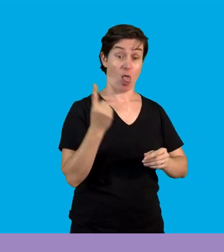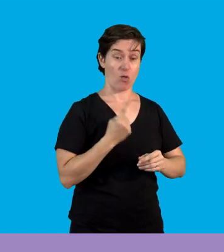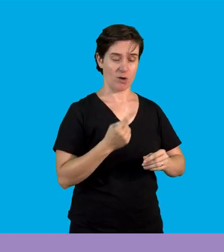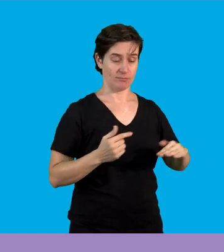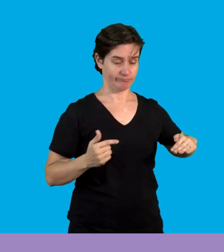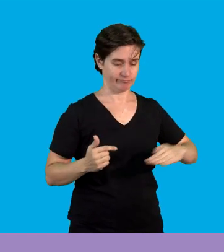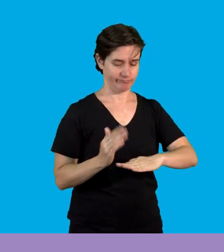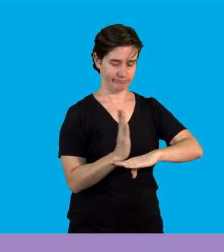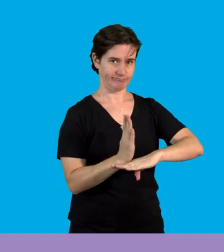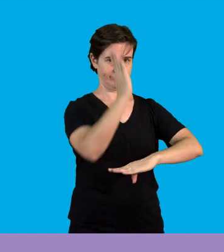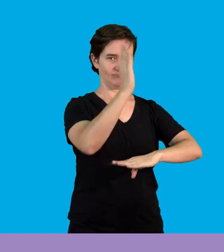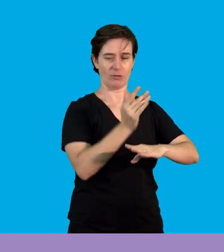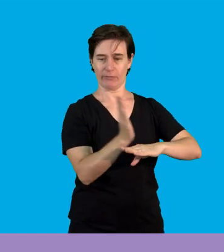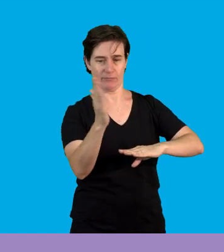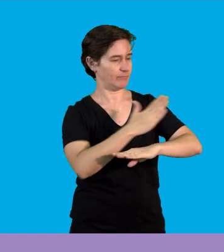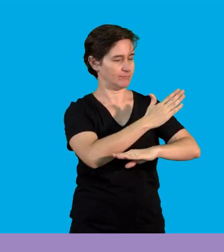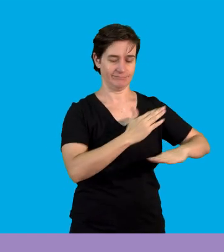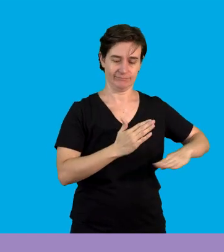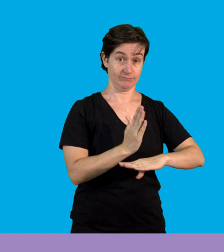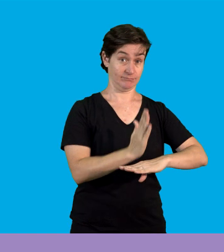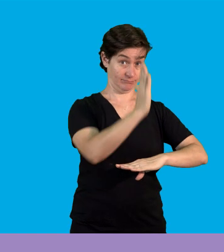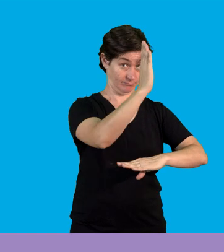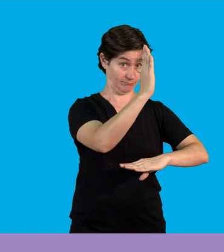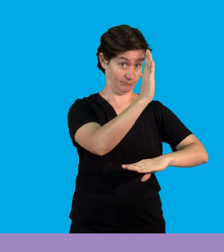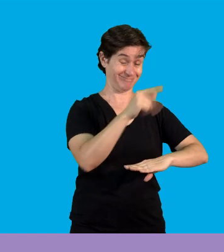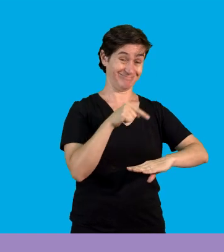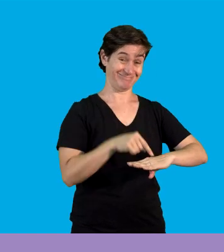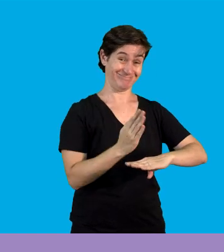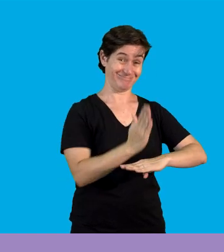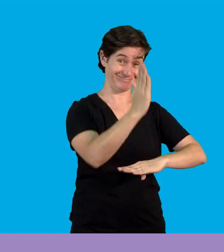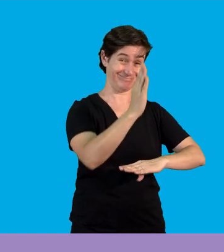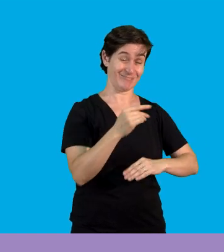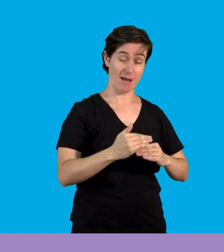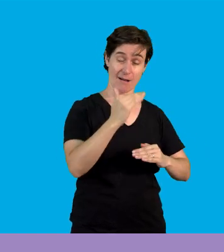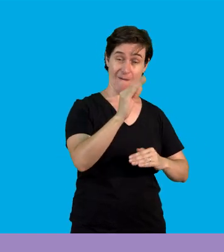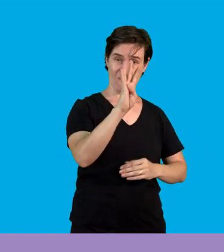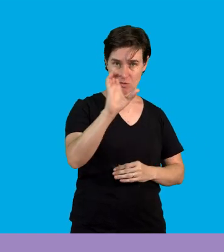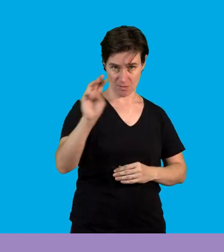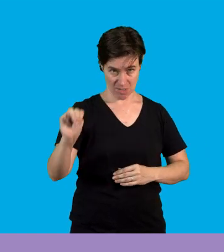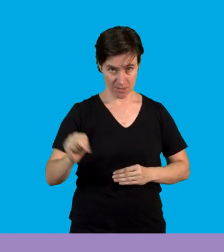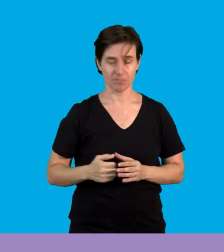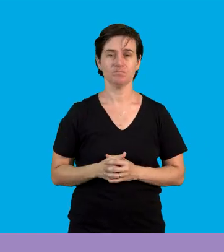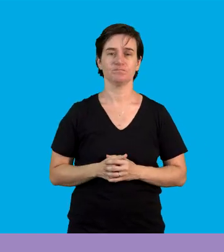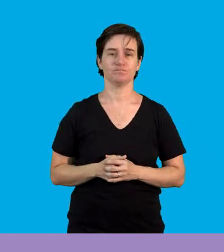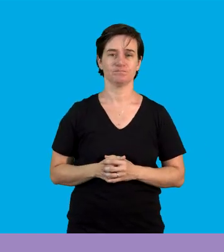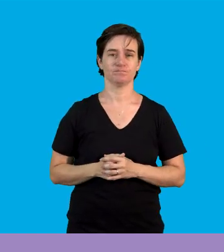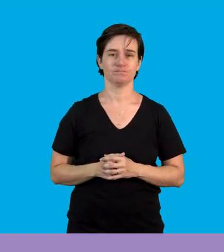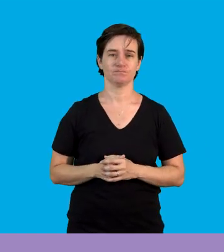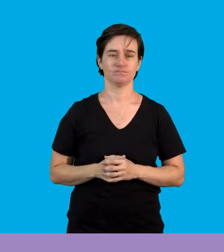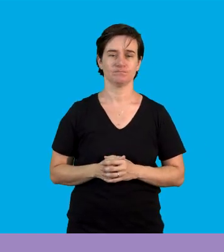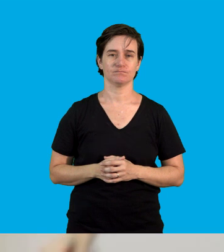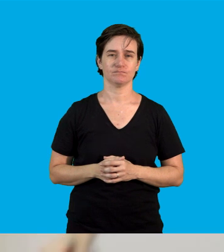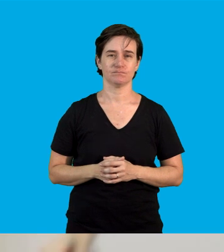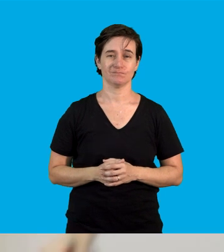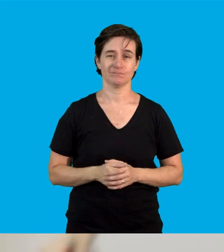to the base. So we have the height of the triangle there, that is the 4 centimeters that we've been given there. And of course then